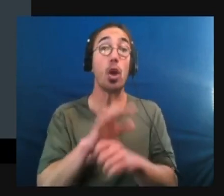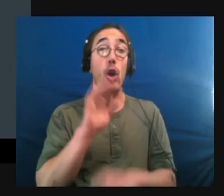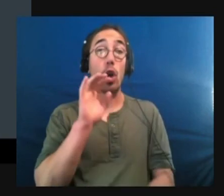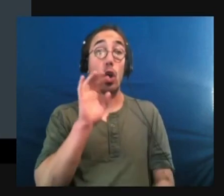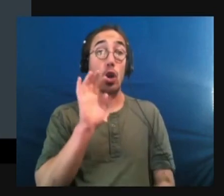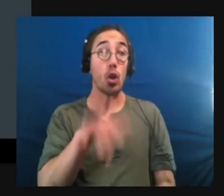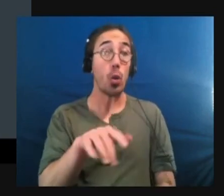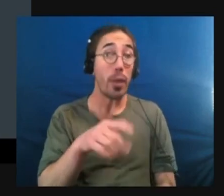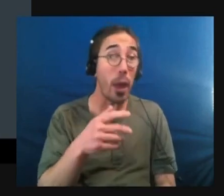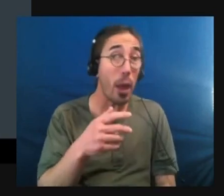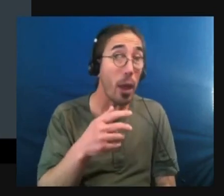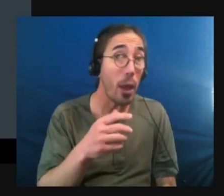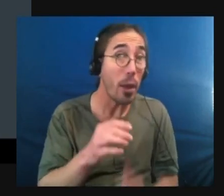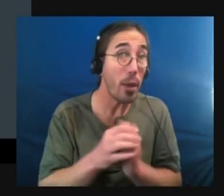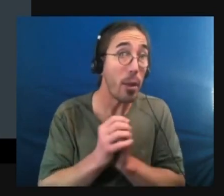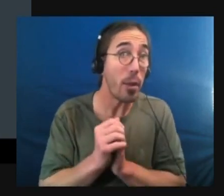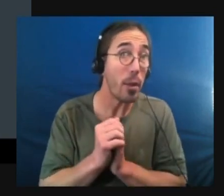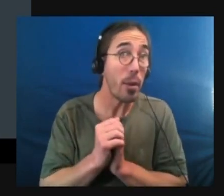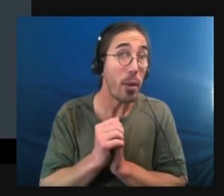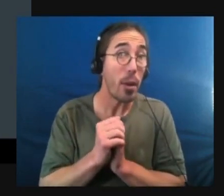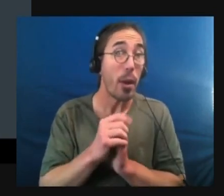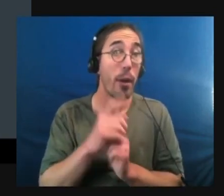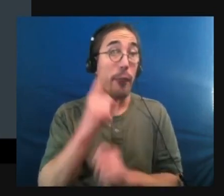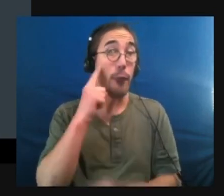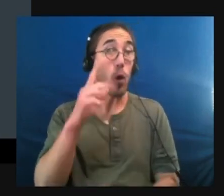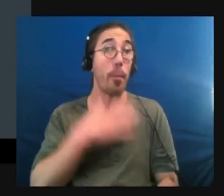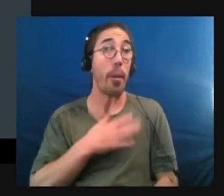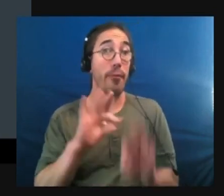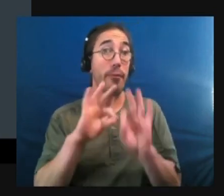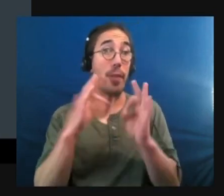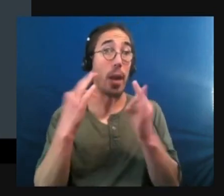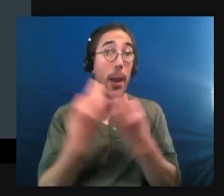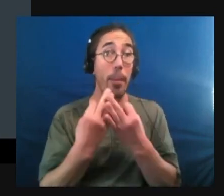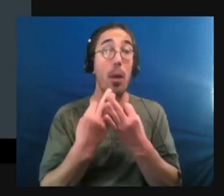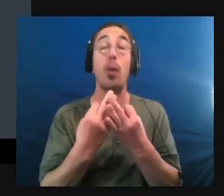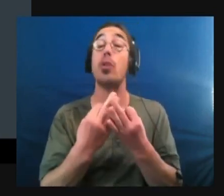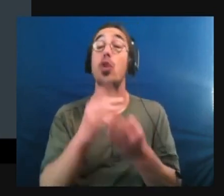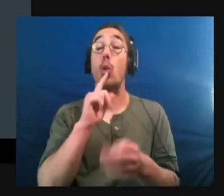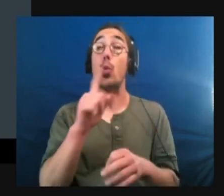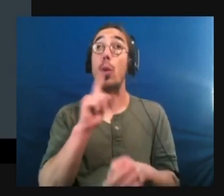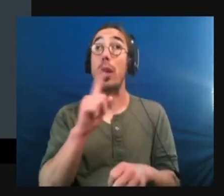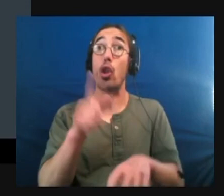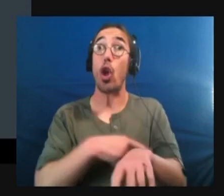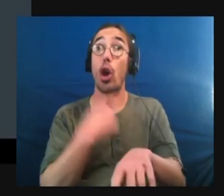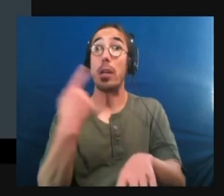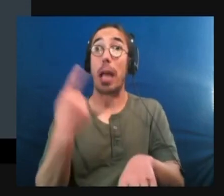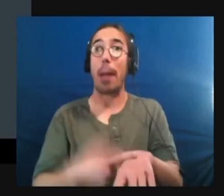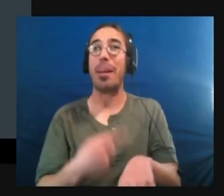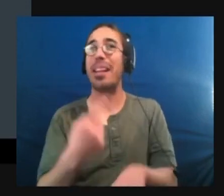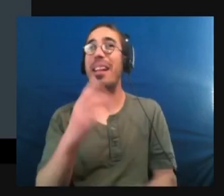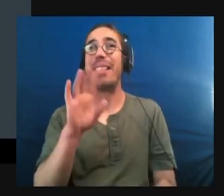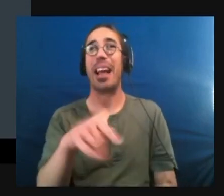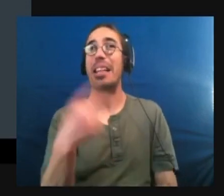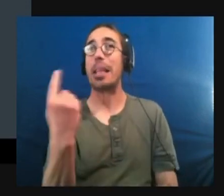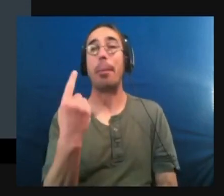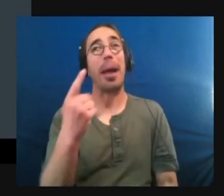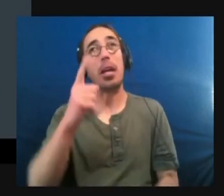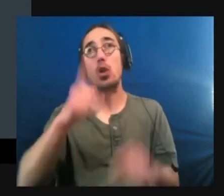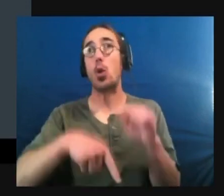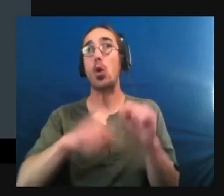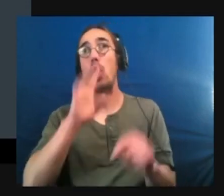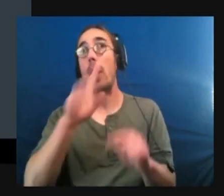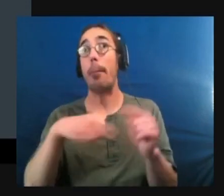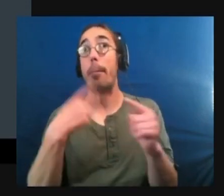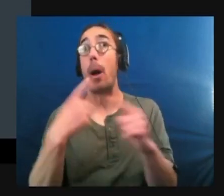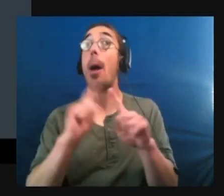strong pain intersection for my family. And so for a very long time, it was not something that I could talk about. And recently I've